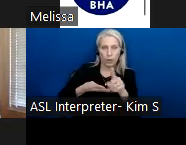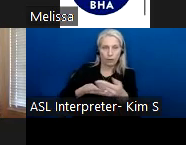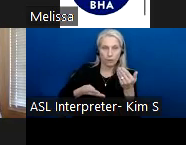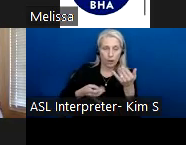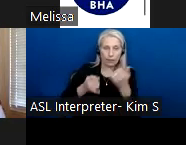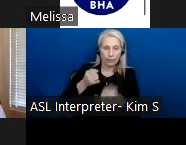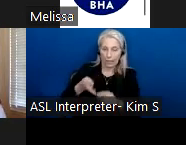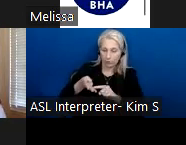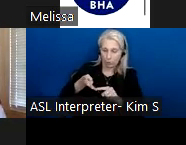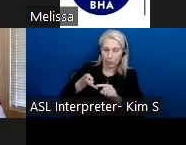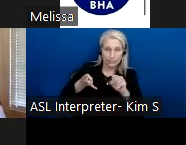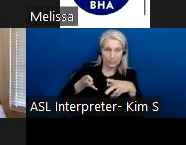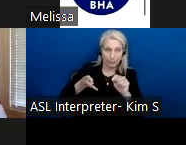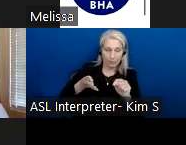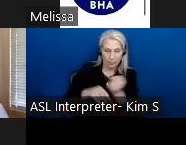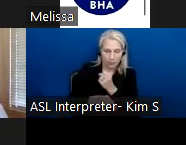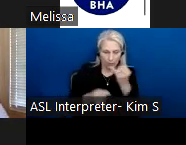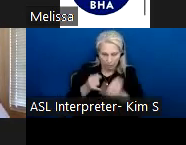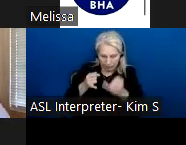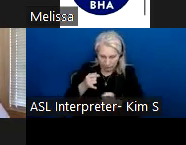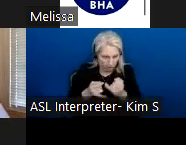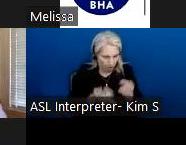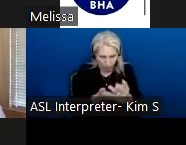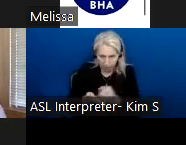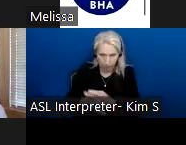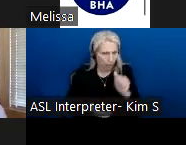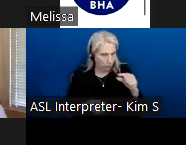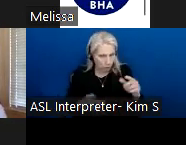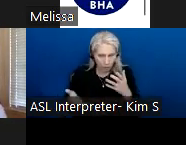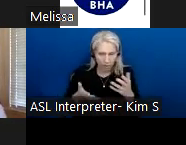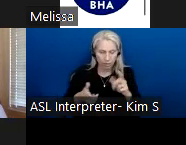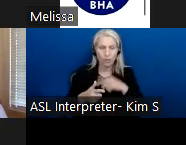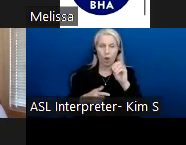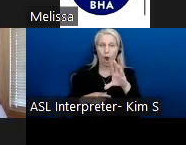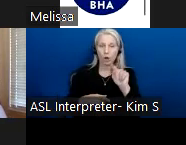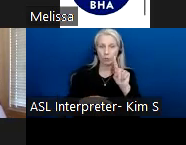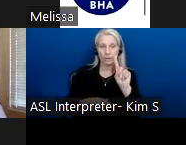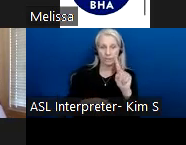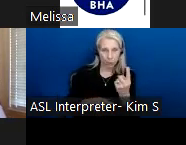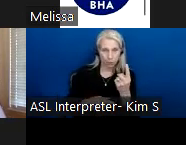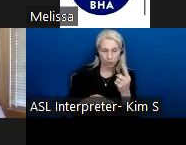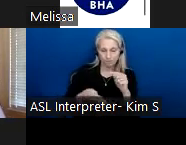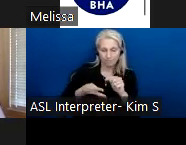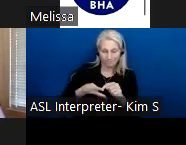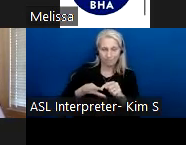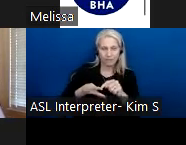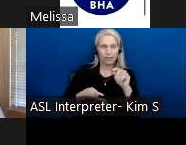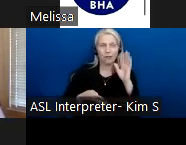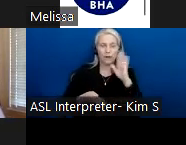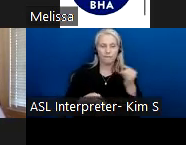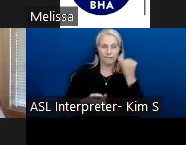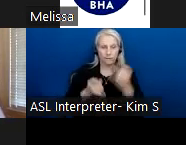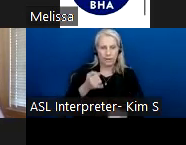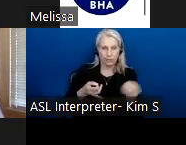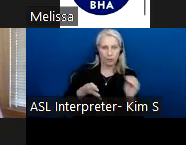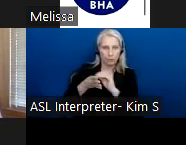to finalize all the forms, get them through our AG's approval. And then starting October 1st, those will be finalized and be put back up